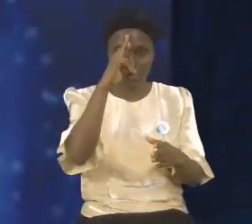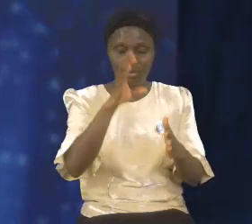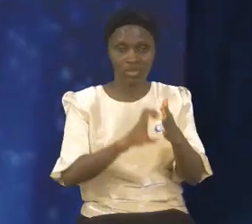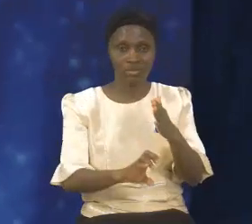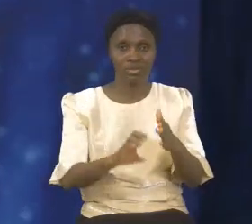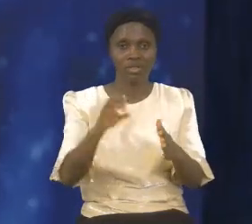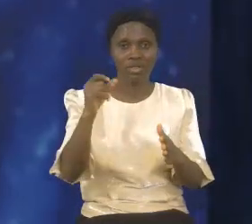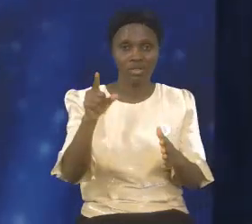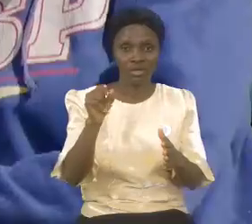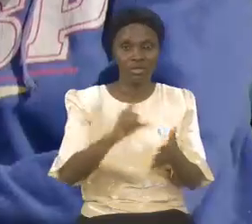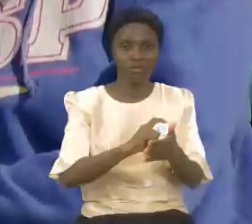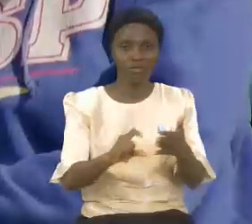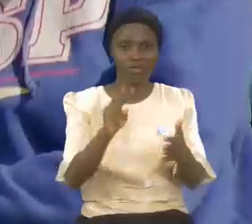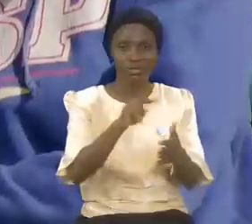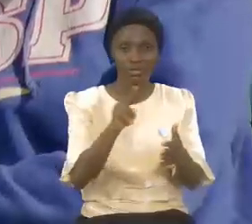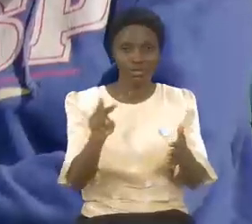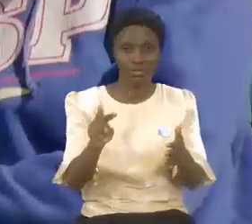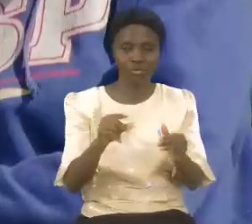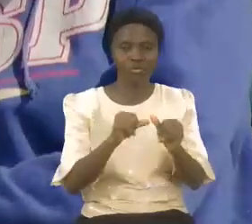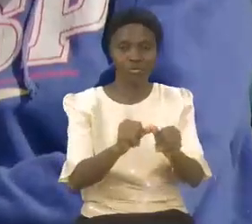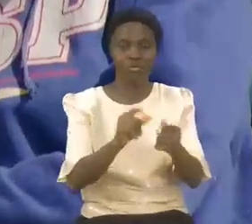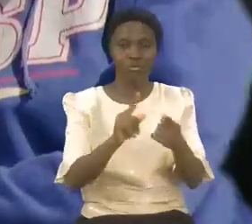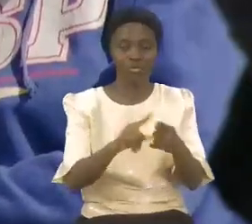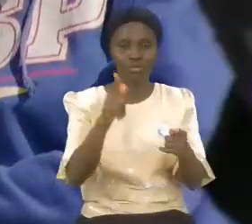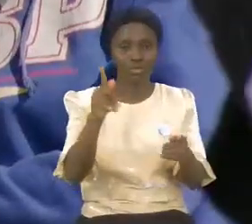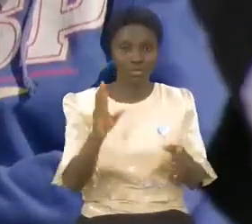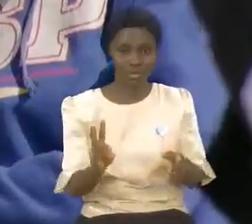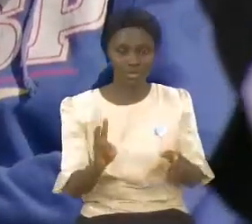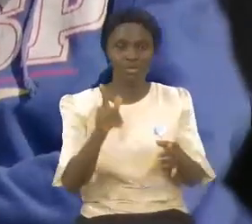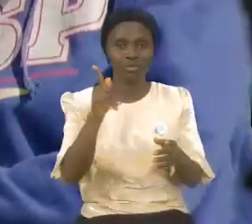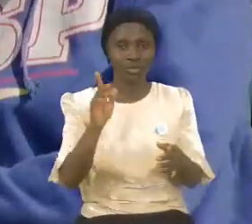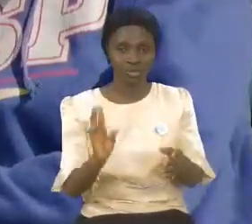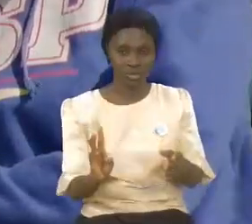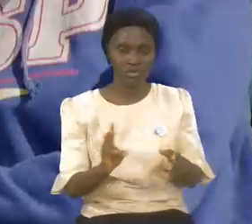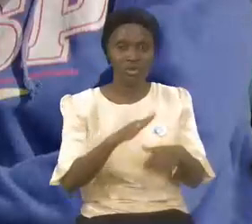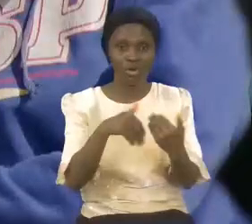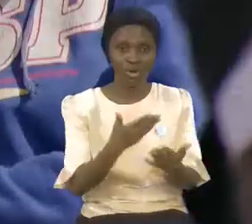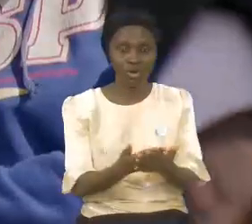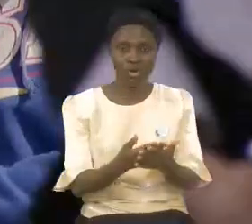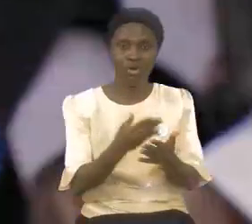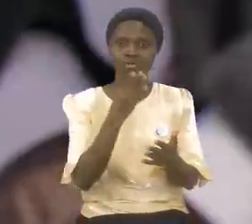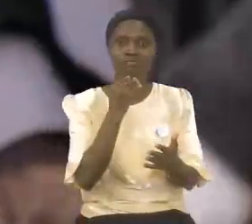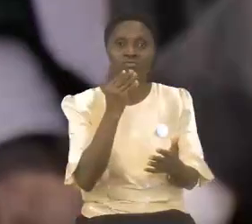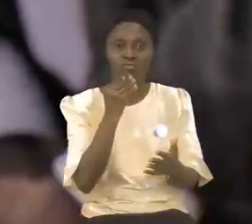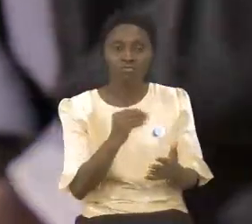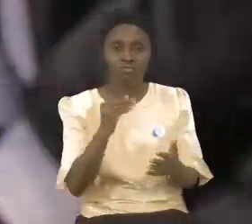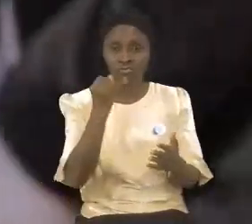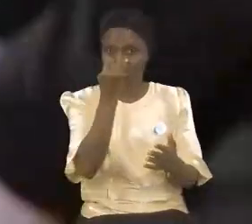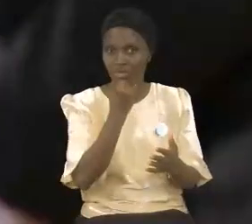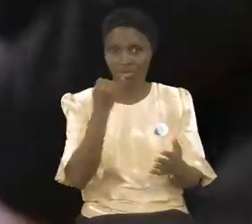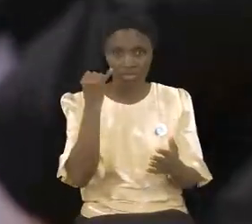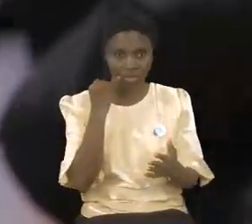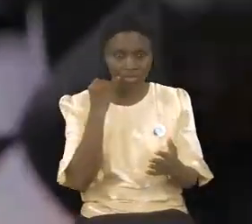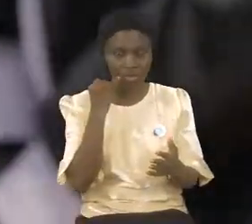verse 22 to 26, 27, all Israel shall be saved. And when the times of